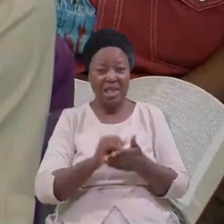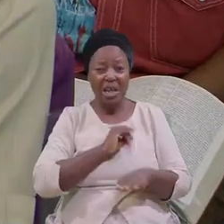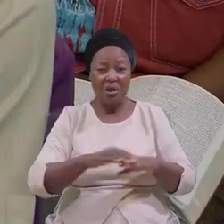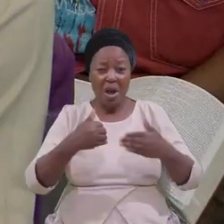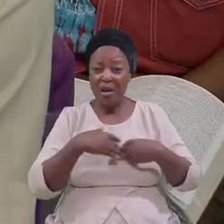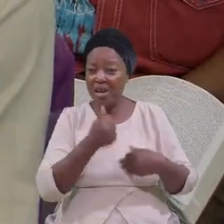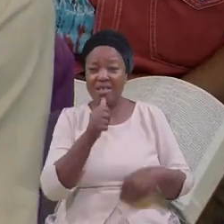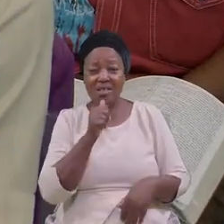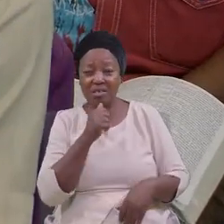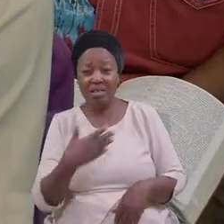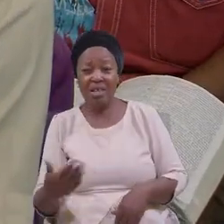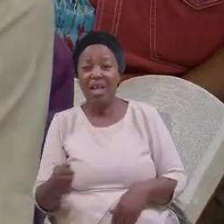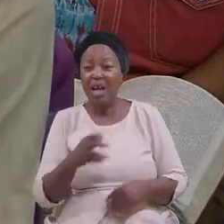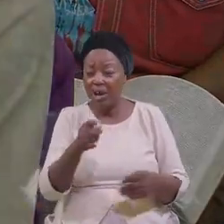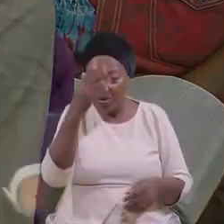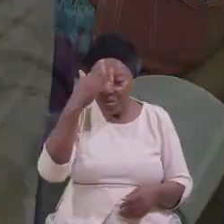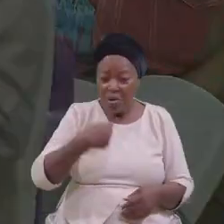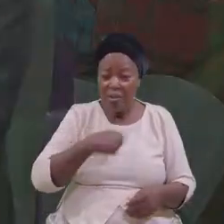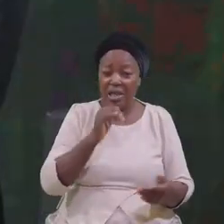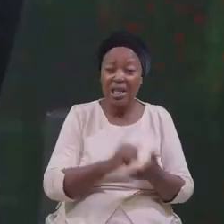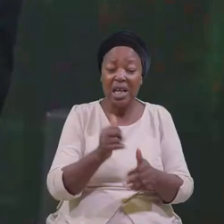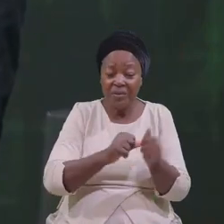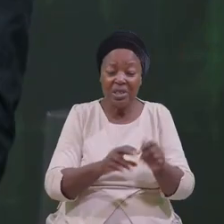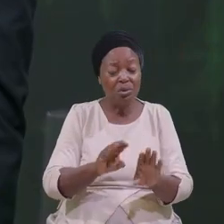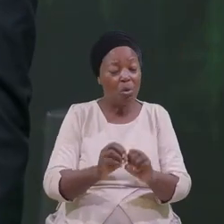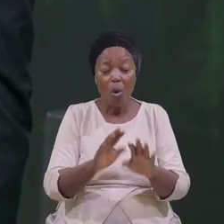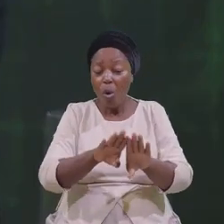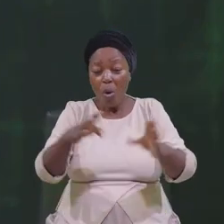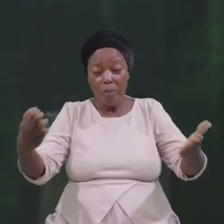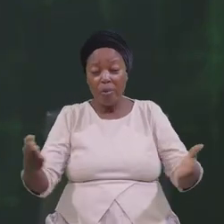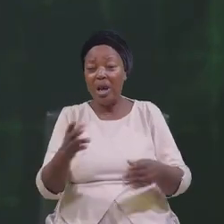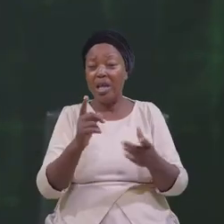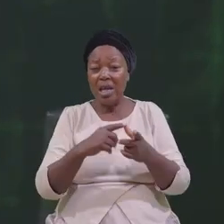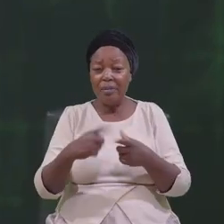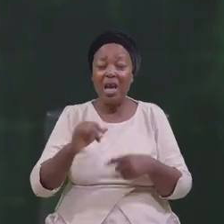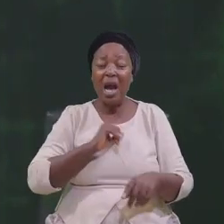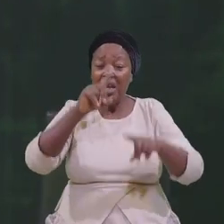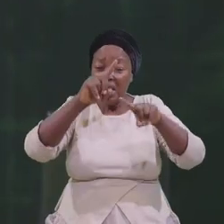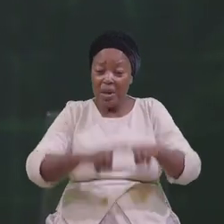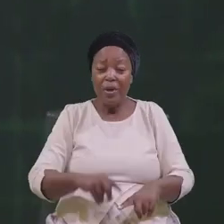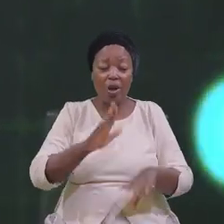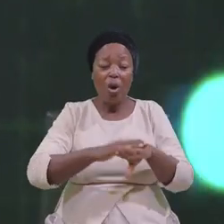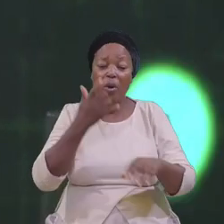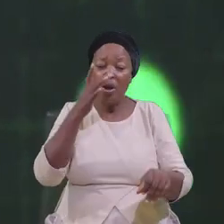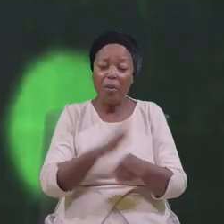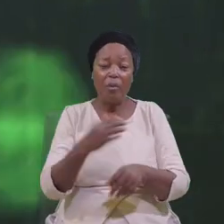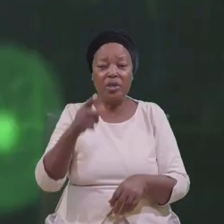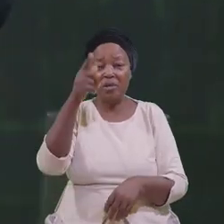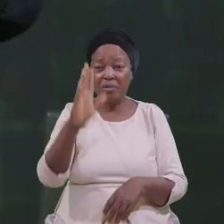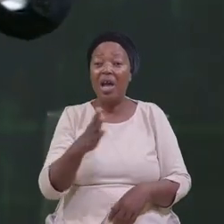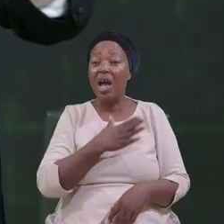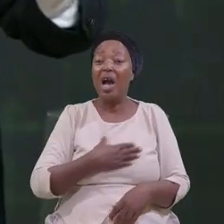You know me. You know that everything is plain. And I depend upon the promise of God. And